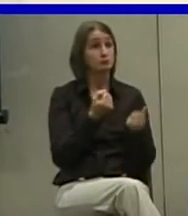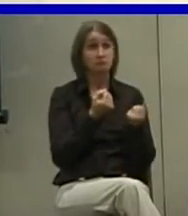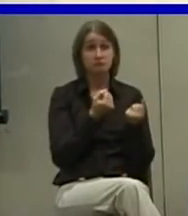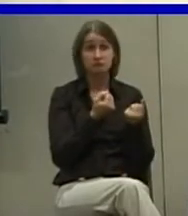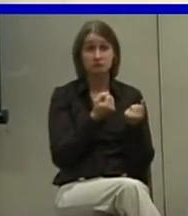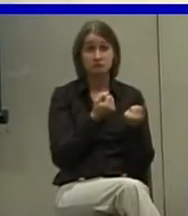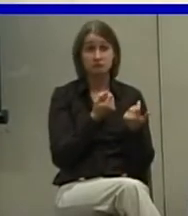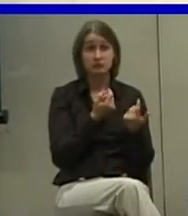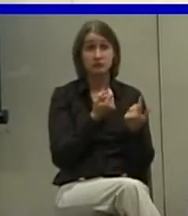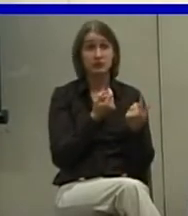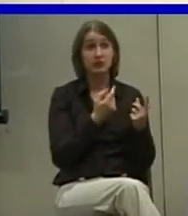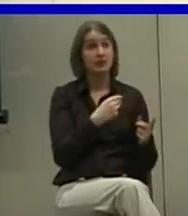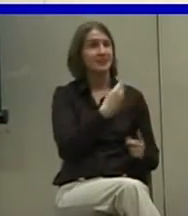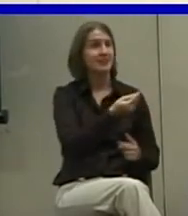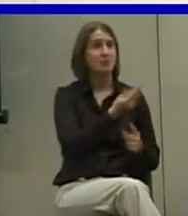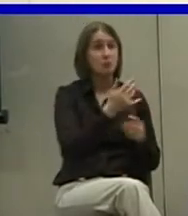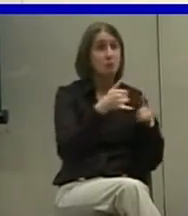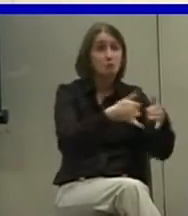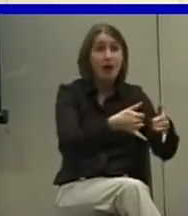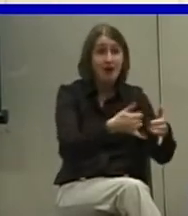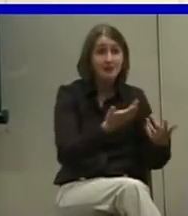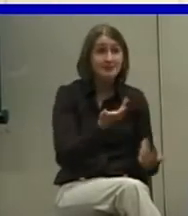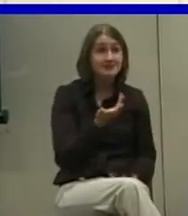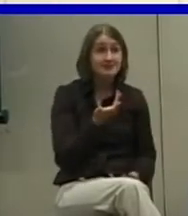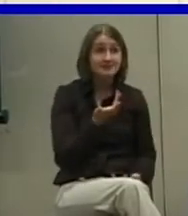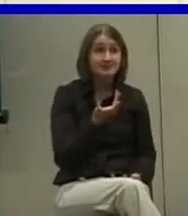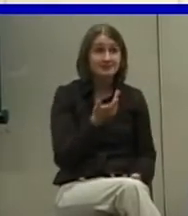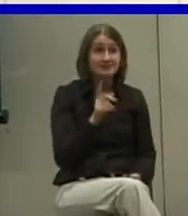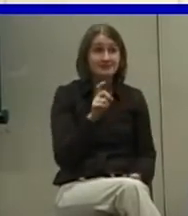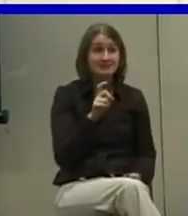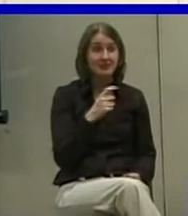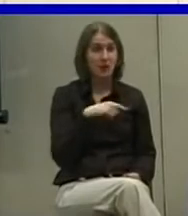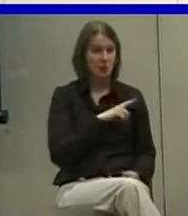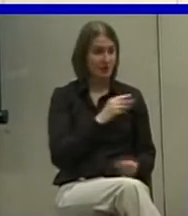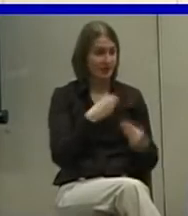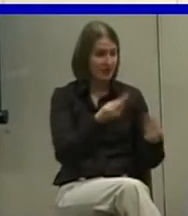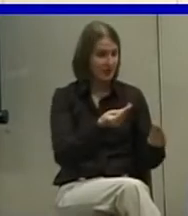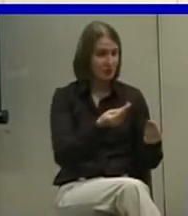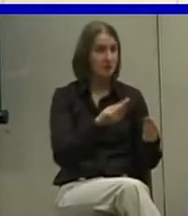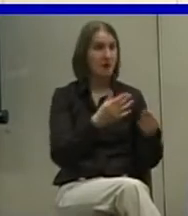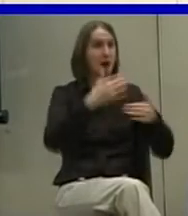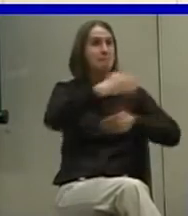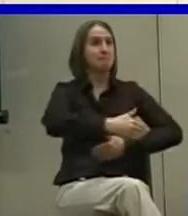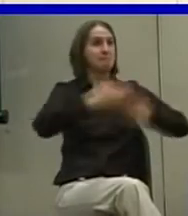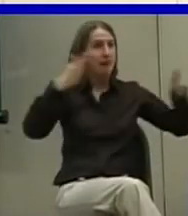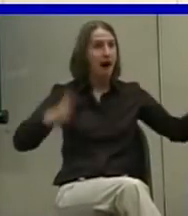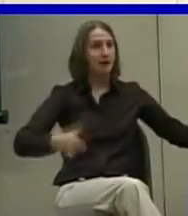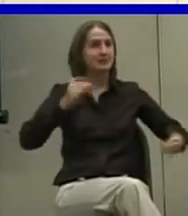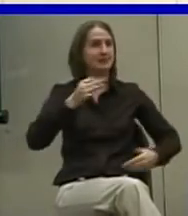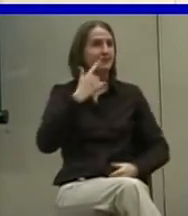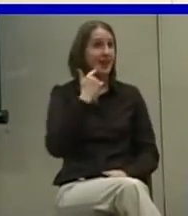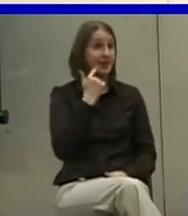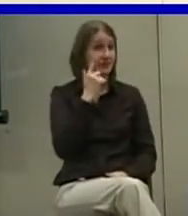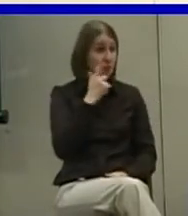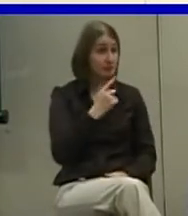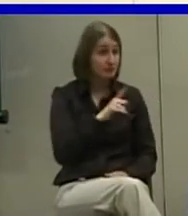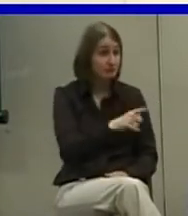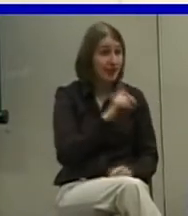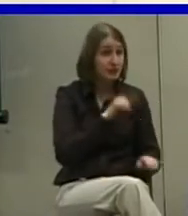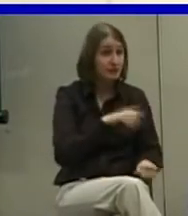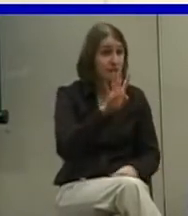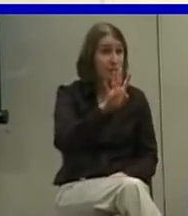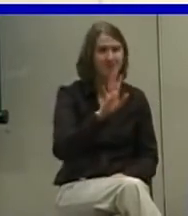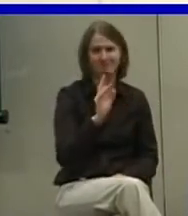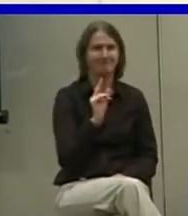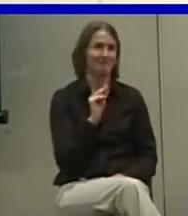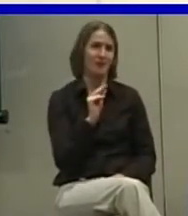Do you hand that kid some sort of prize? Are we giving them boxes of candy for saying 4? No,